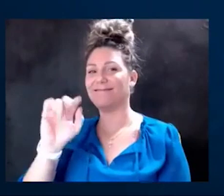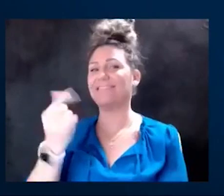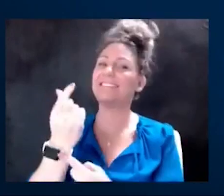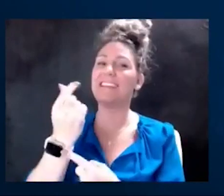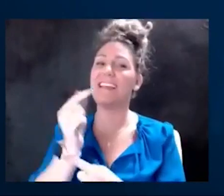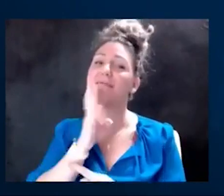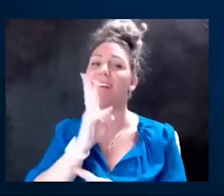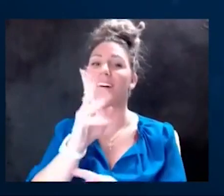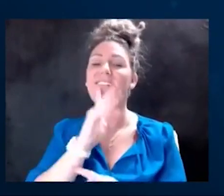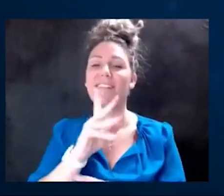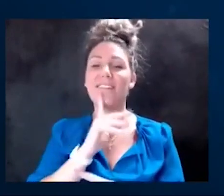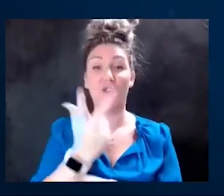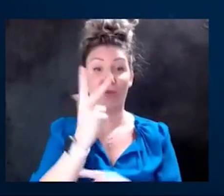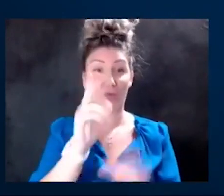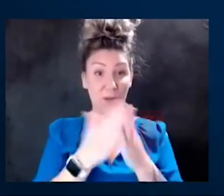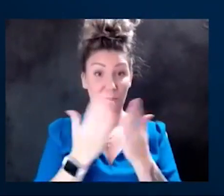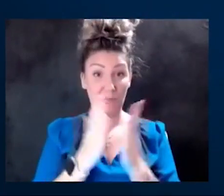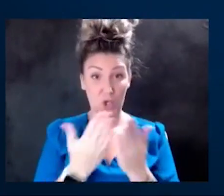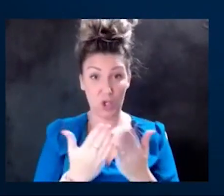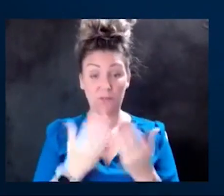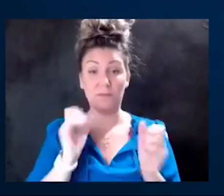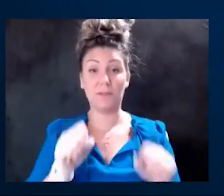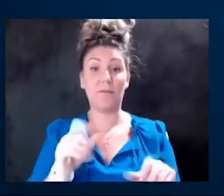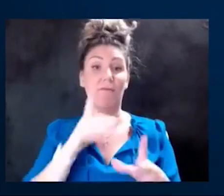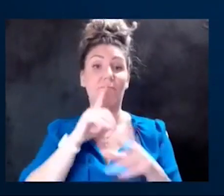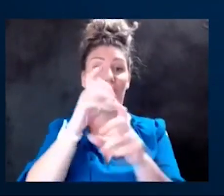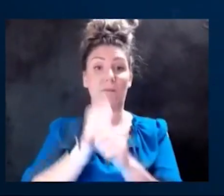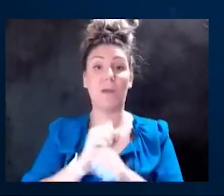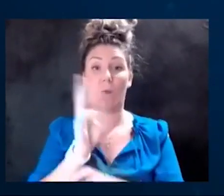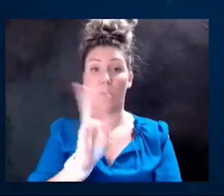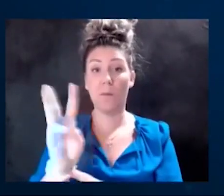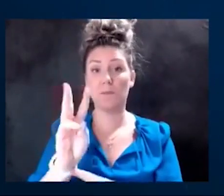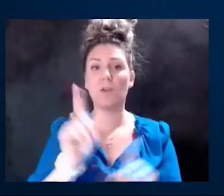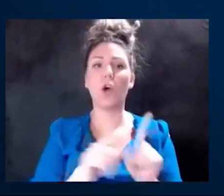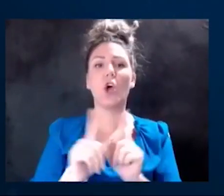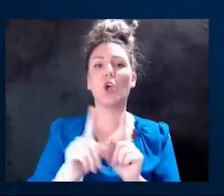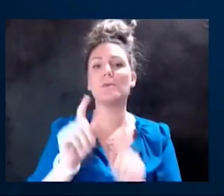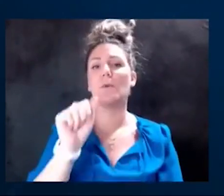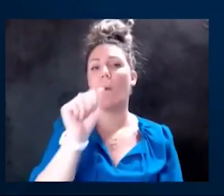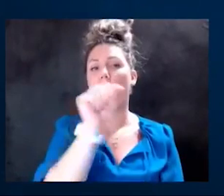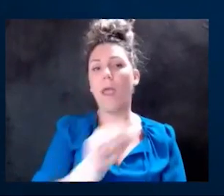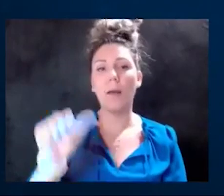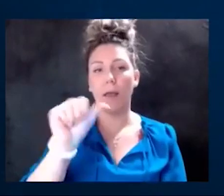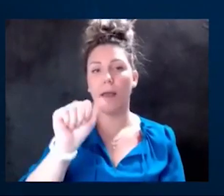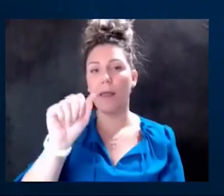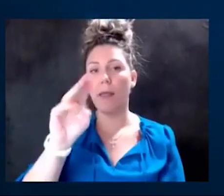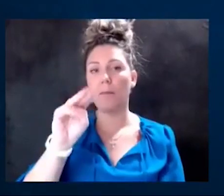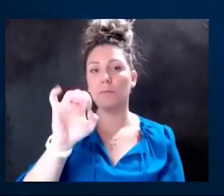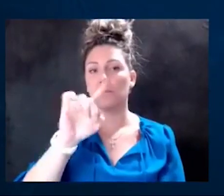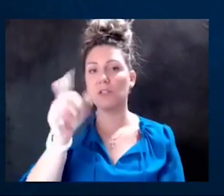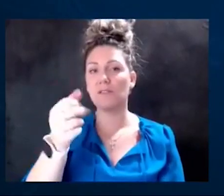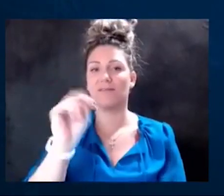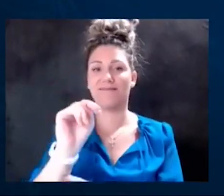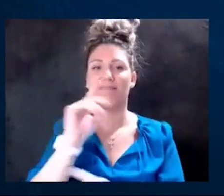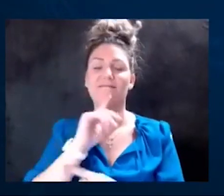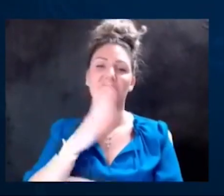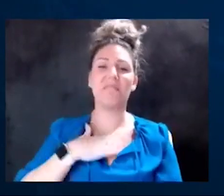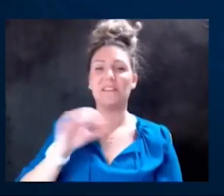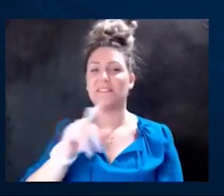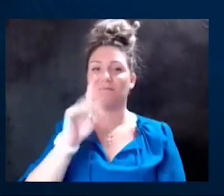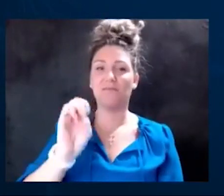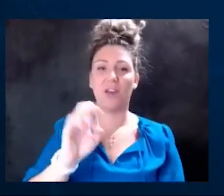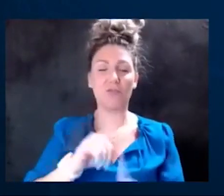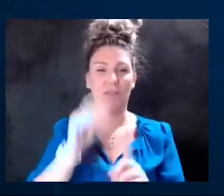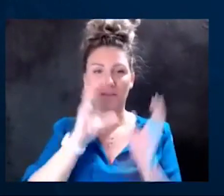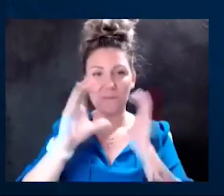Sure. Yeah. So I've got 3 books that you can get to them on my website, but they're also on Amazon if that's your style. You can just search my name there. But I do a lot